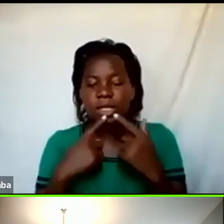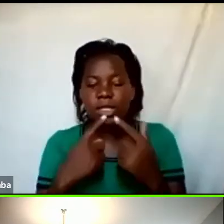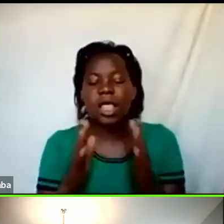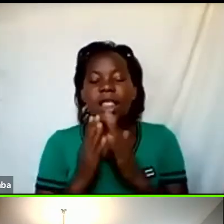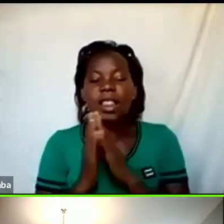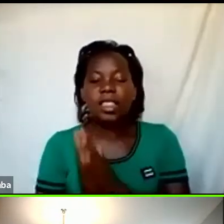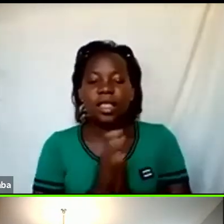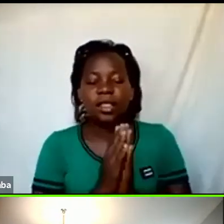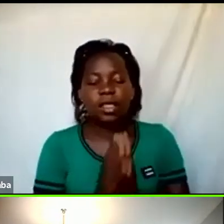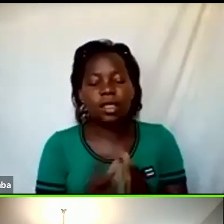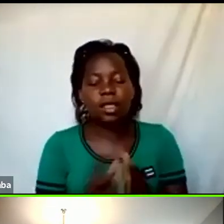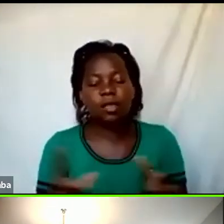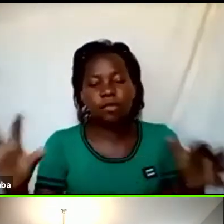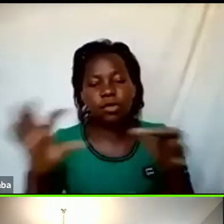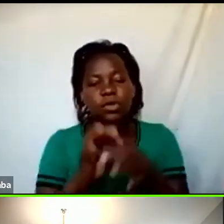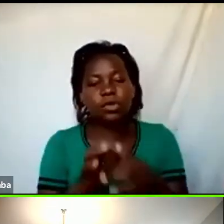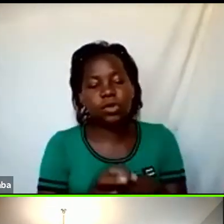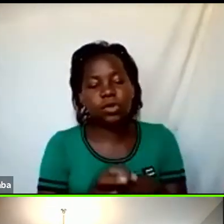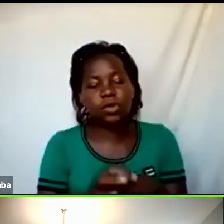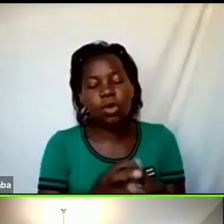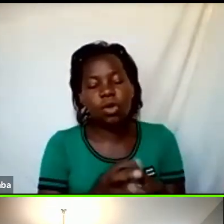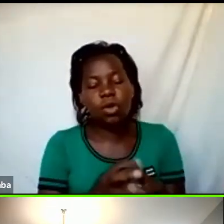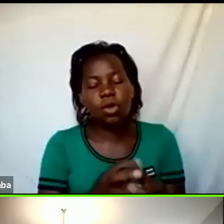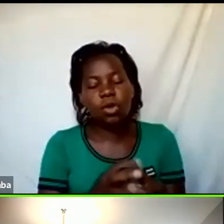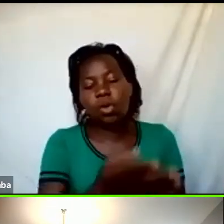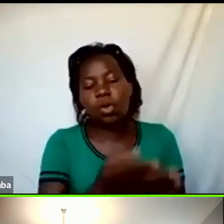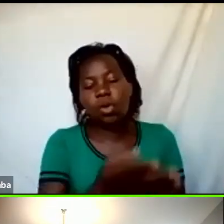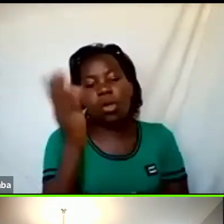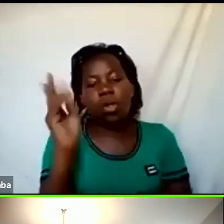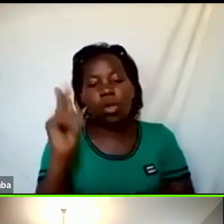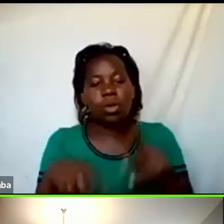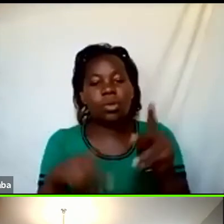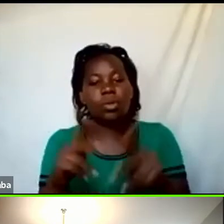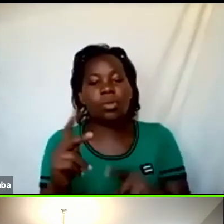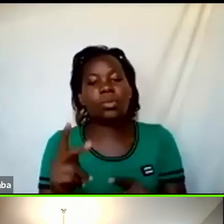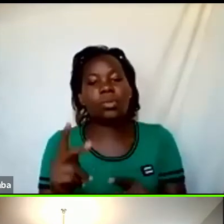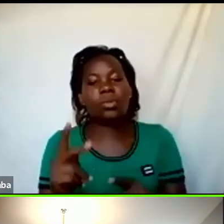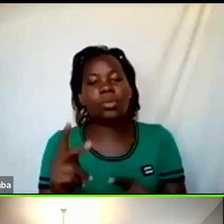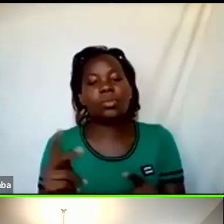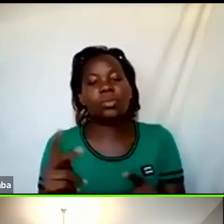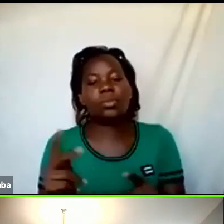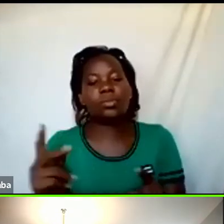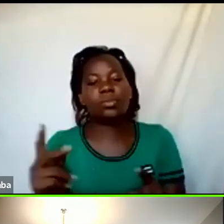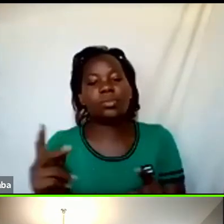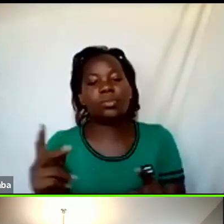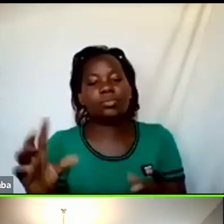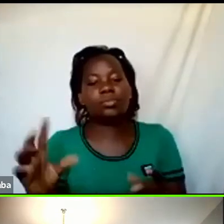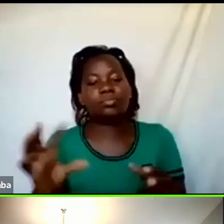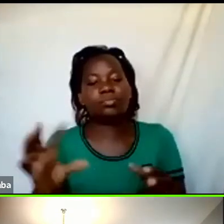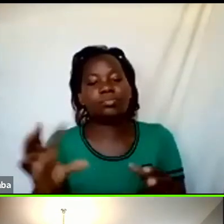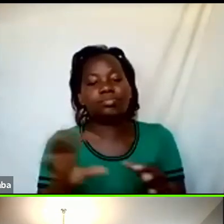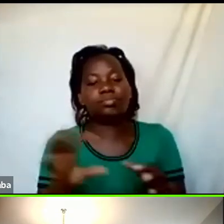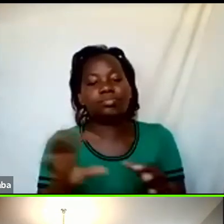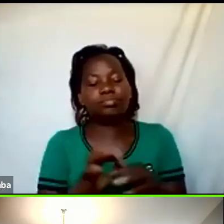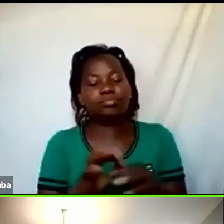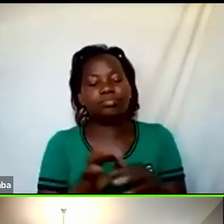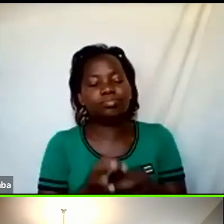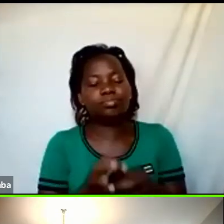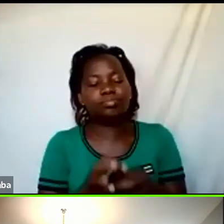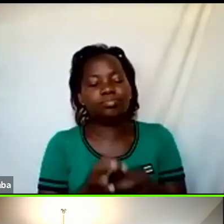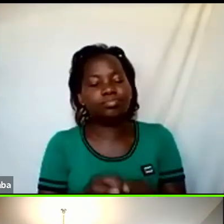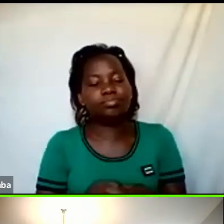us. For those guys who have been on joining us online, thank you so much for being a part of the manufacturing session. I'll hand over to Dennis now to give us an idea of what's